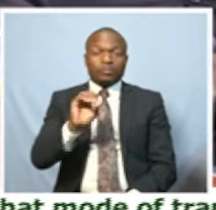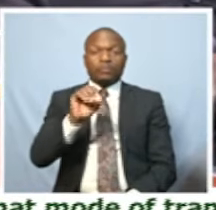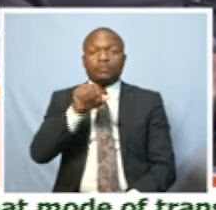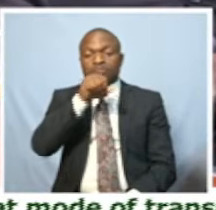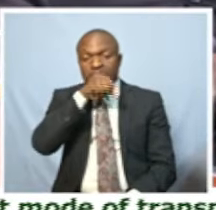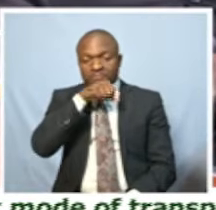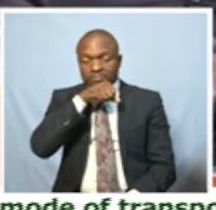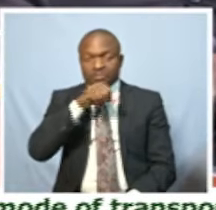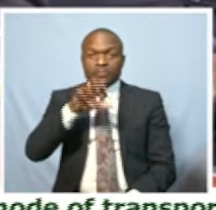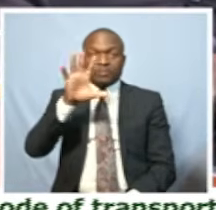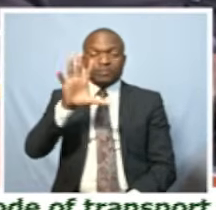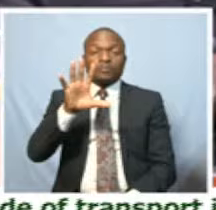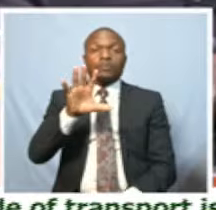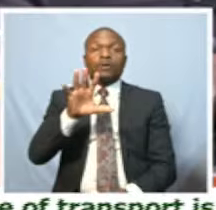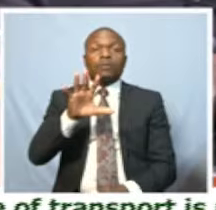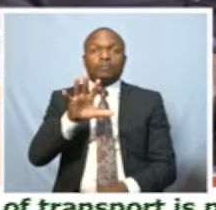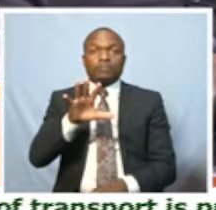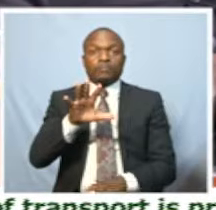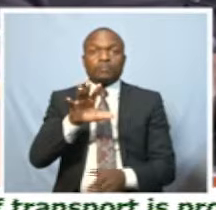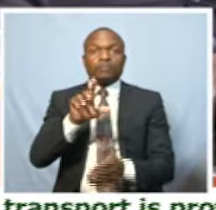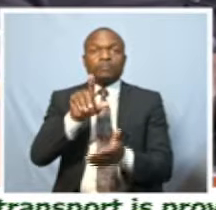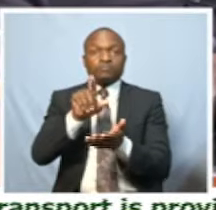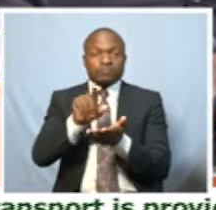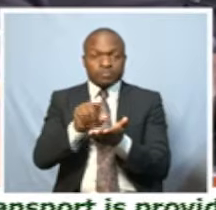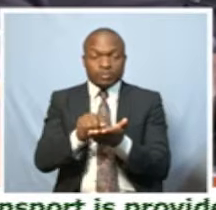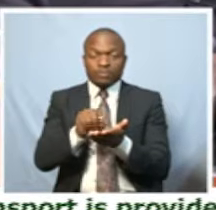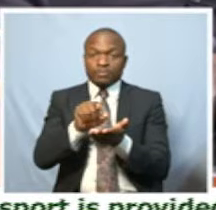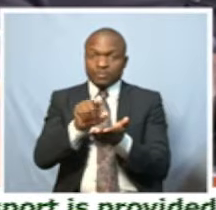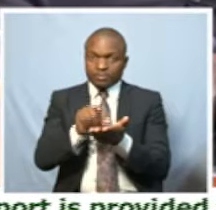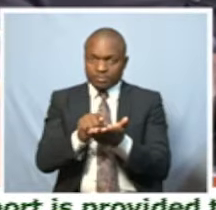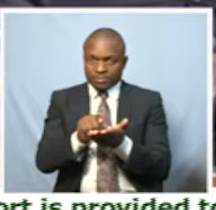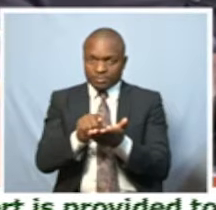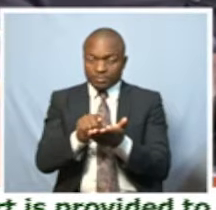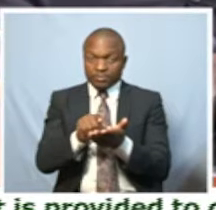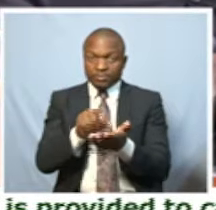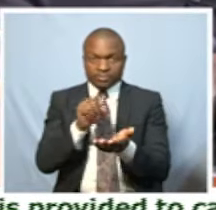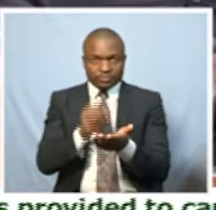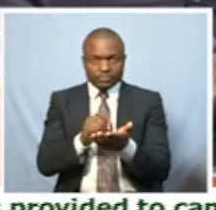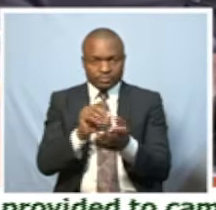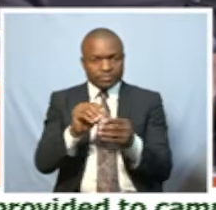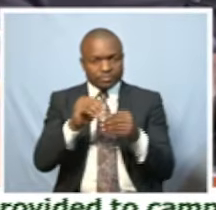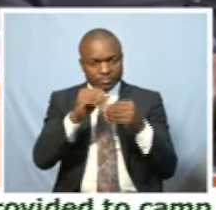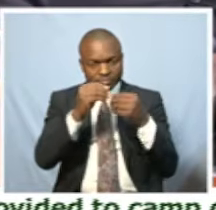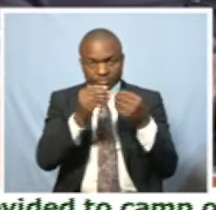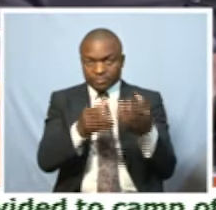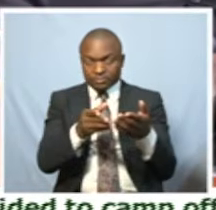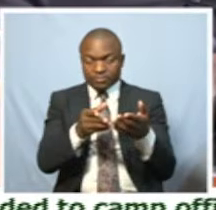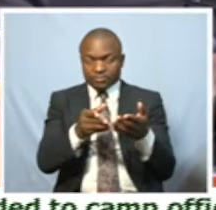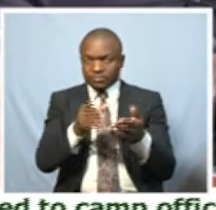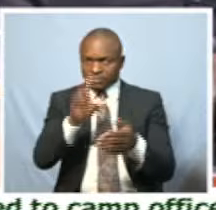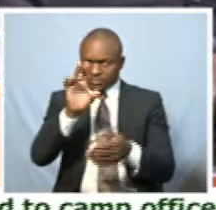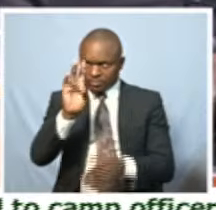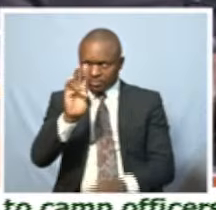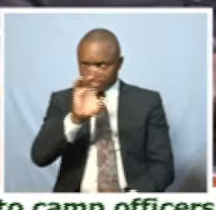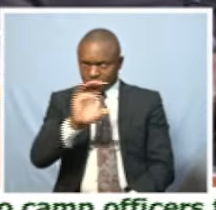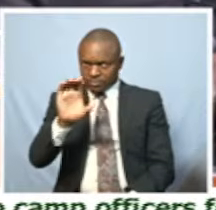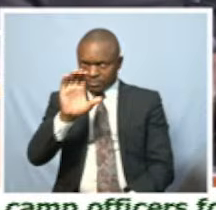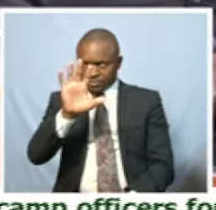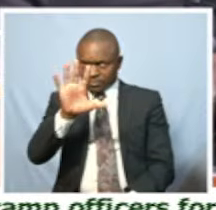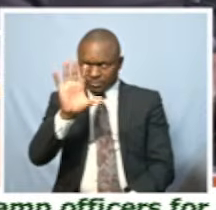50 ducks. This intervention was implemented at an estimated project cost of